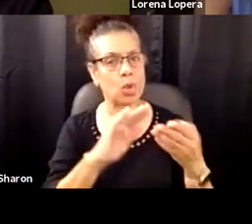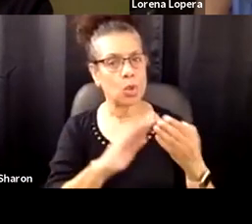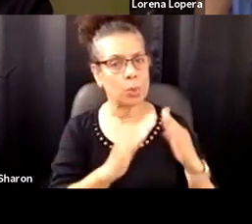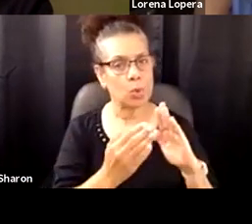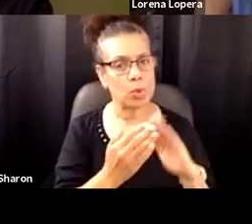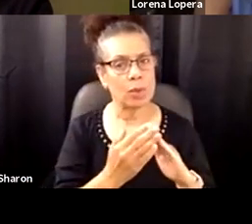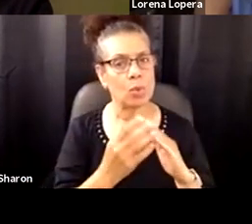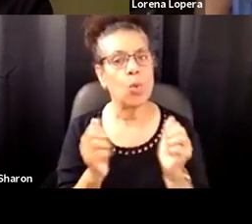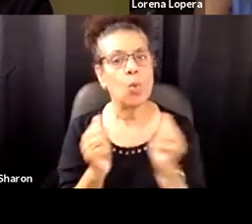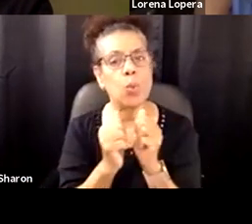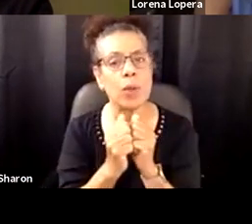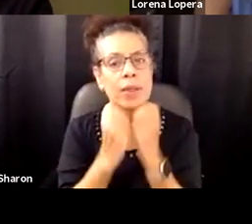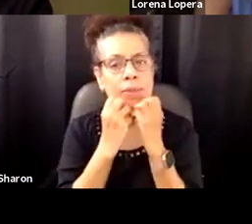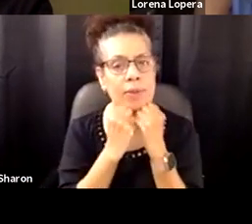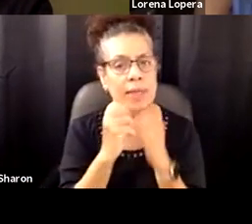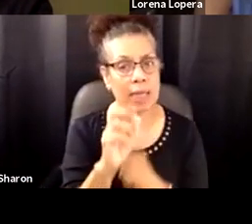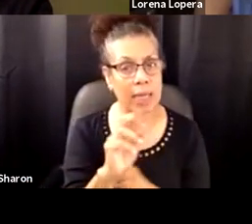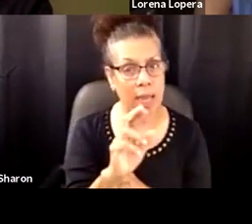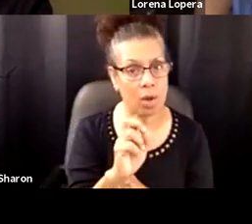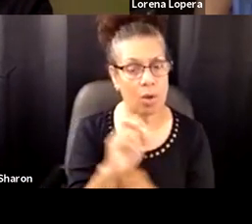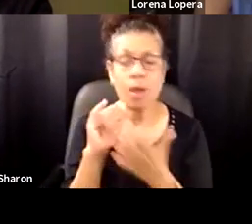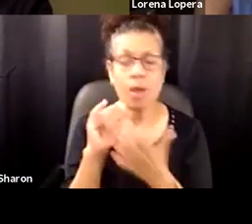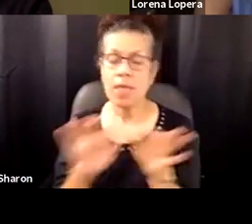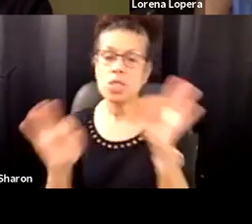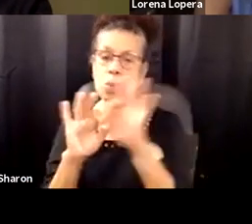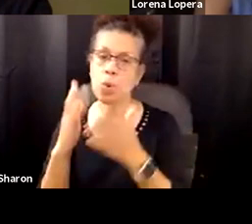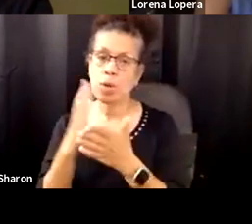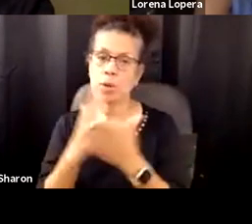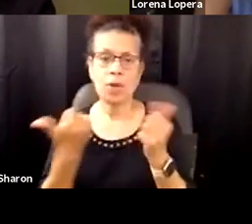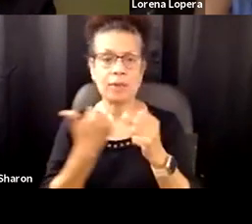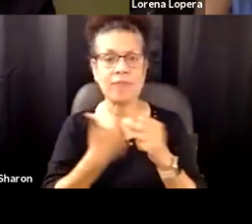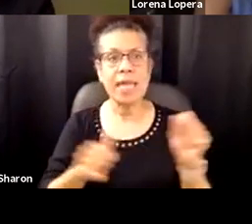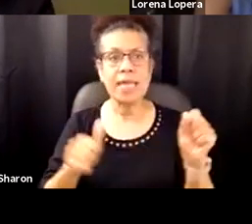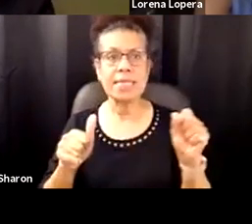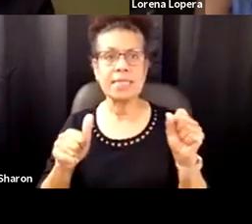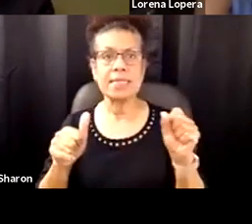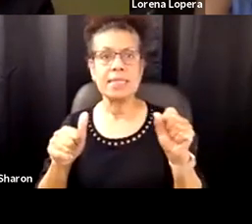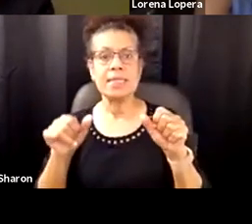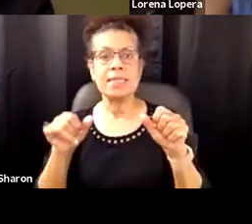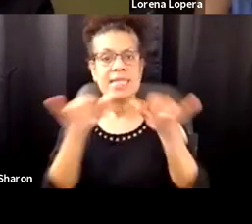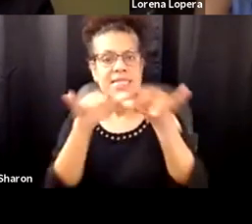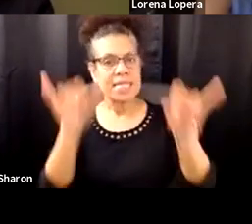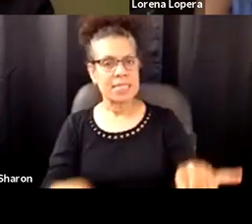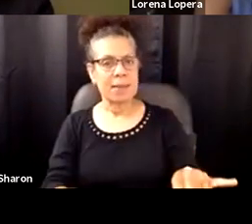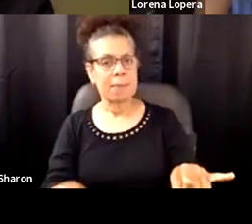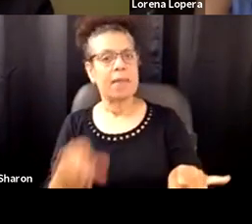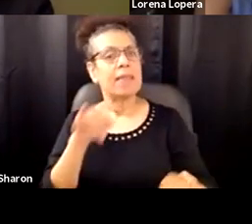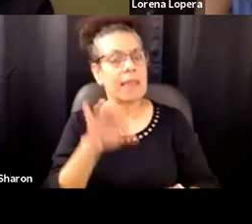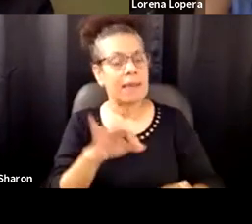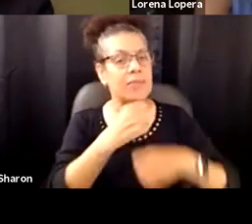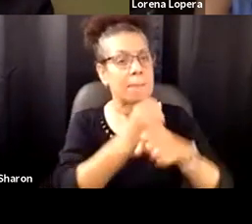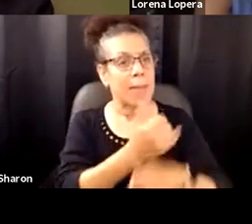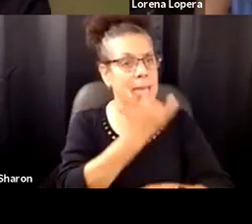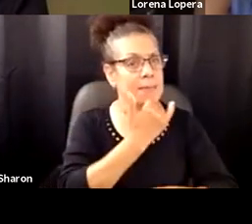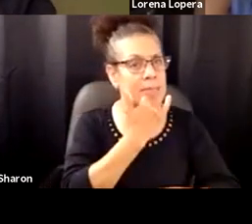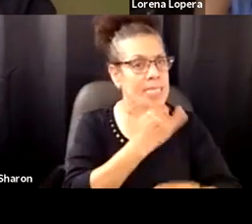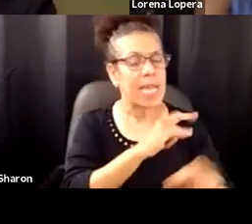be very critical i think that's a critical part of any system of research justice that there'd be structured ways that they they